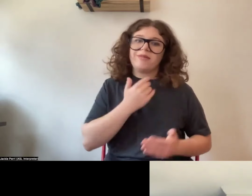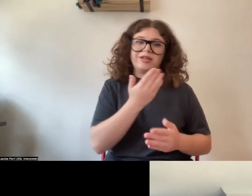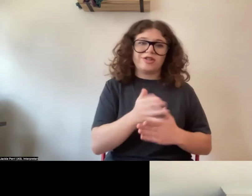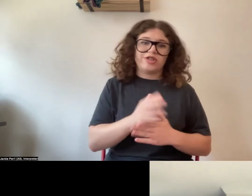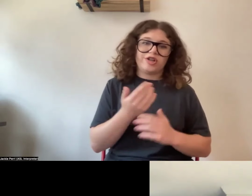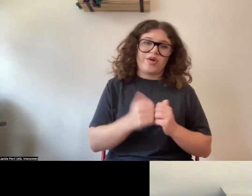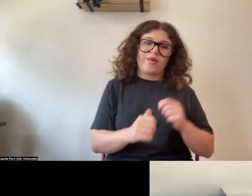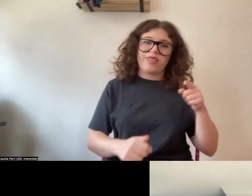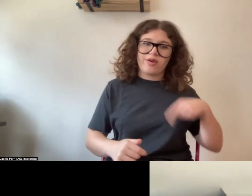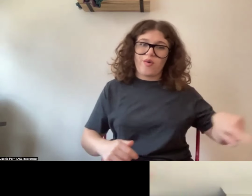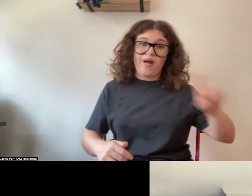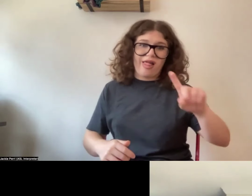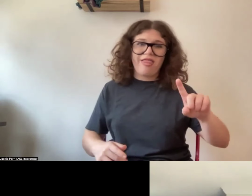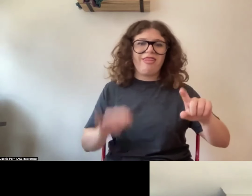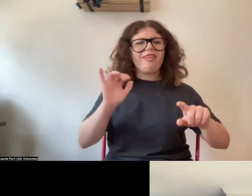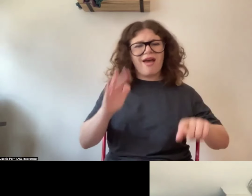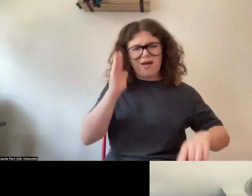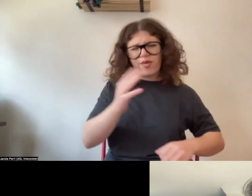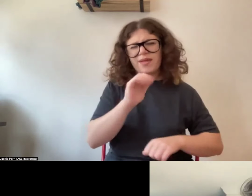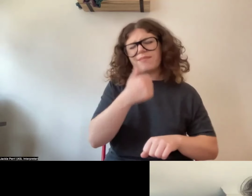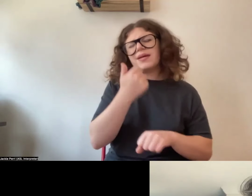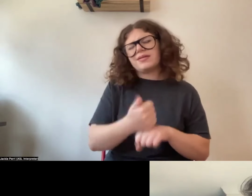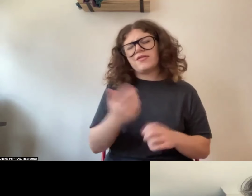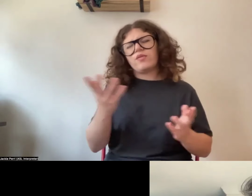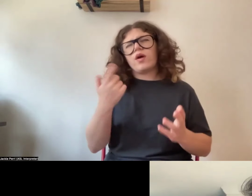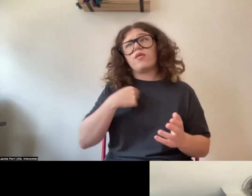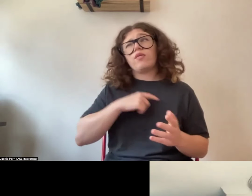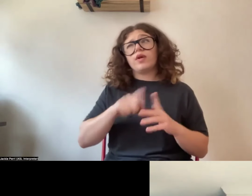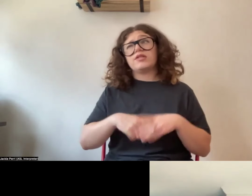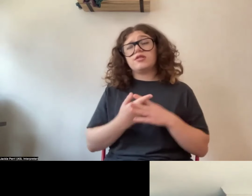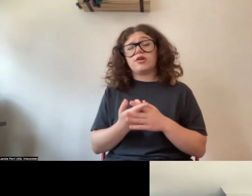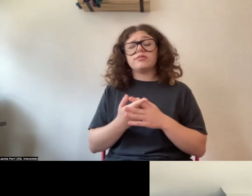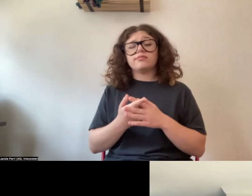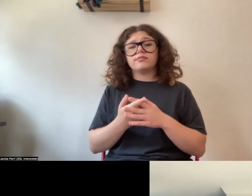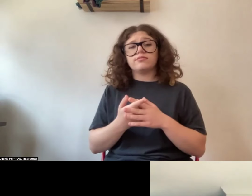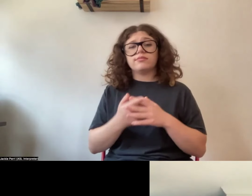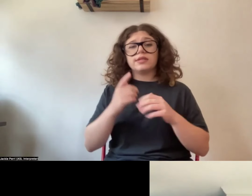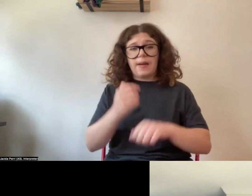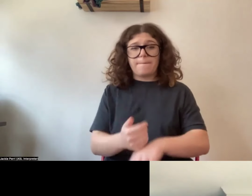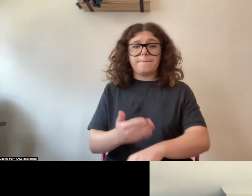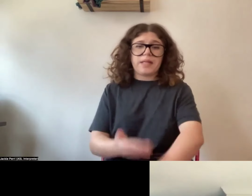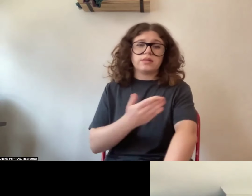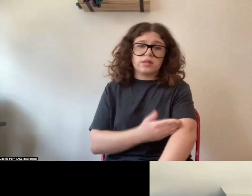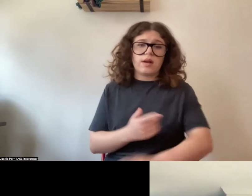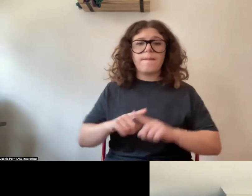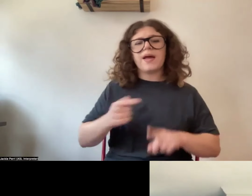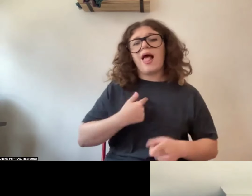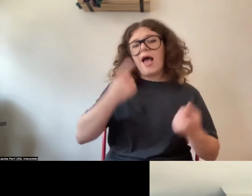be the basis of what we start to build on. But I agree, it is the